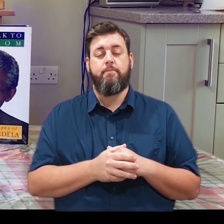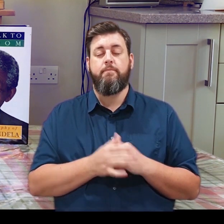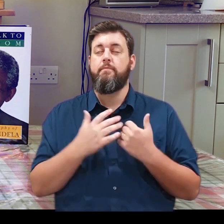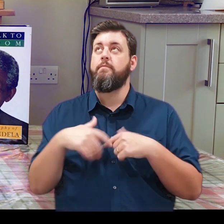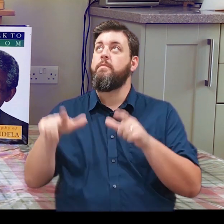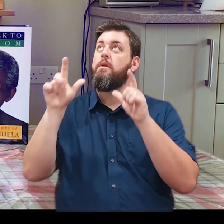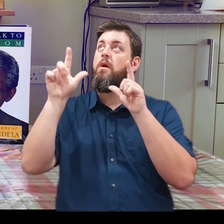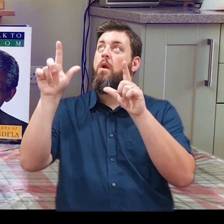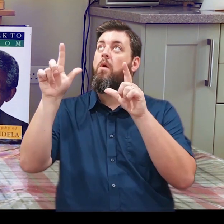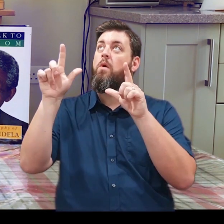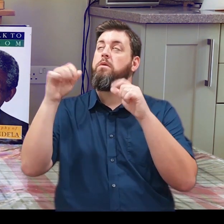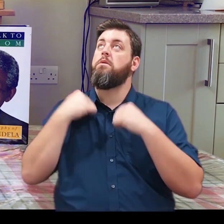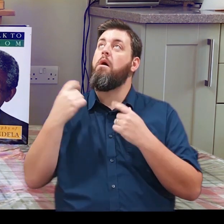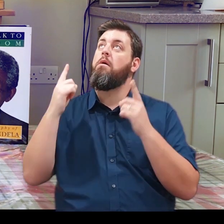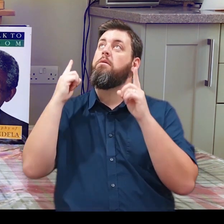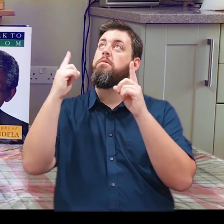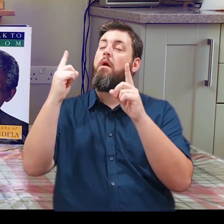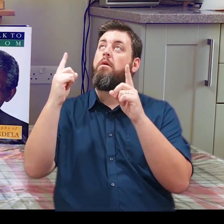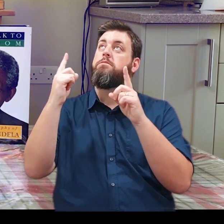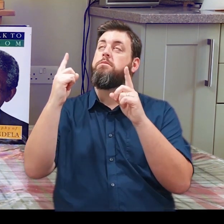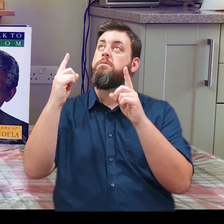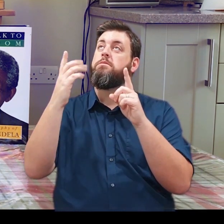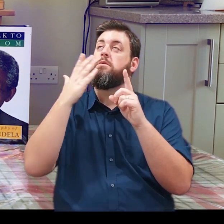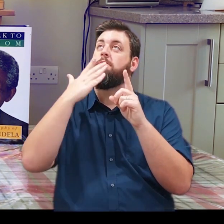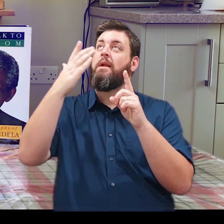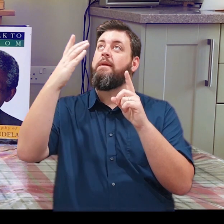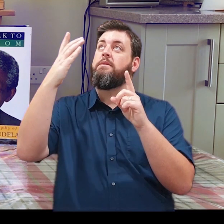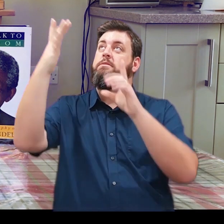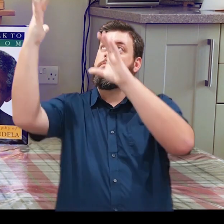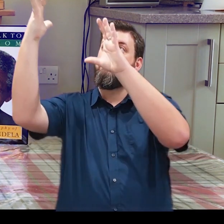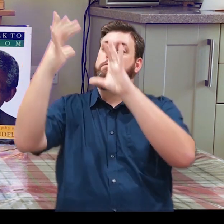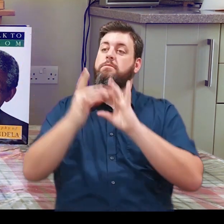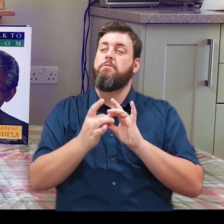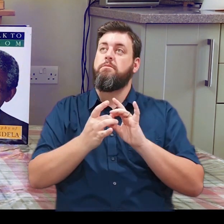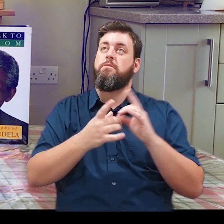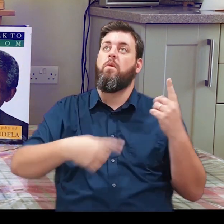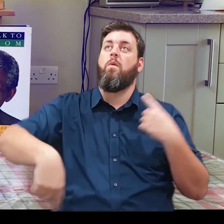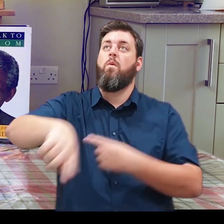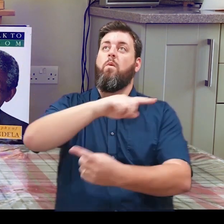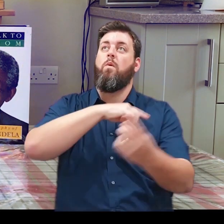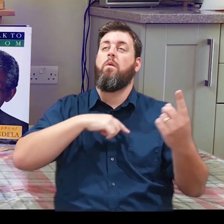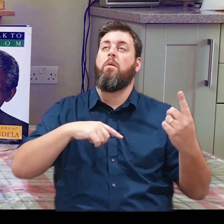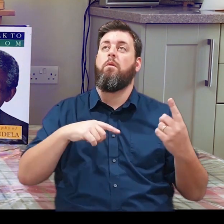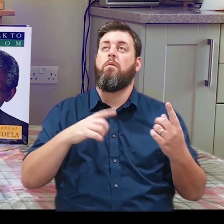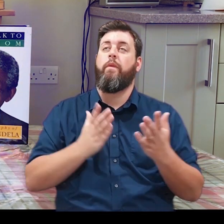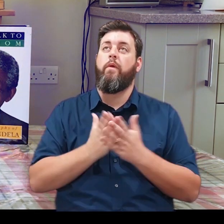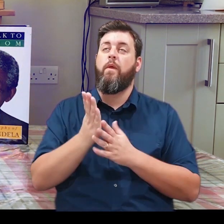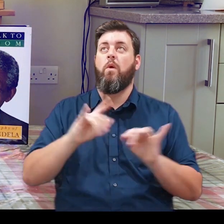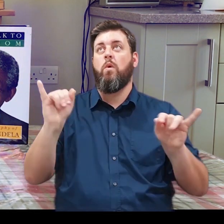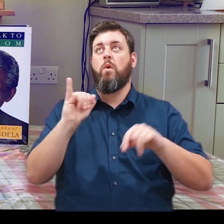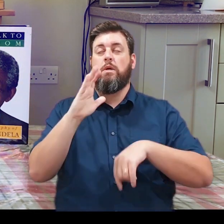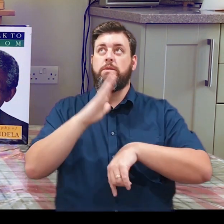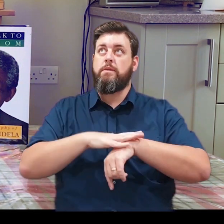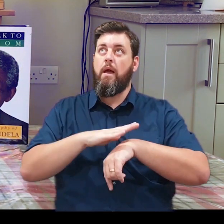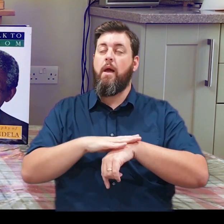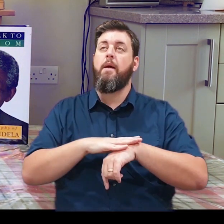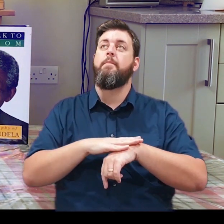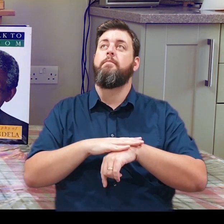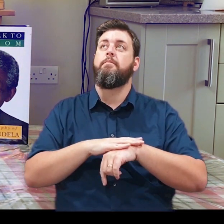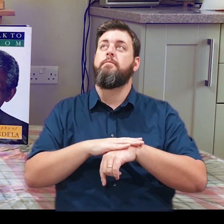Lord our God, come and be with all of us together in these difficult times. Give us